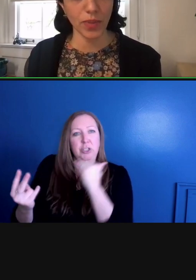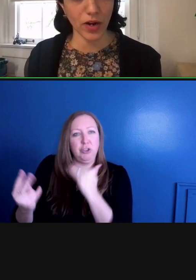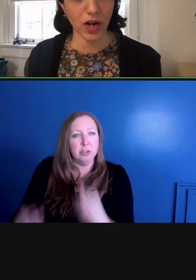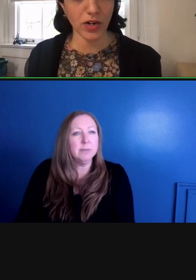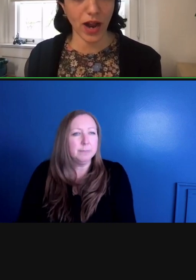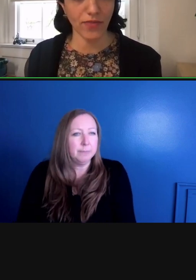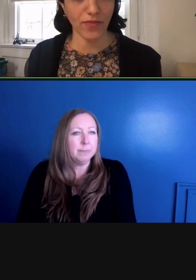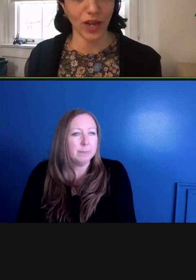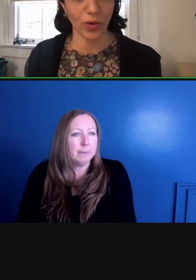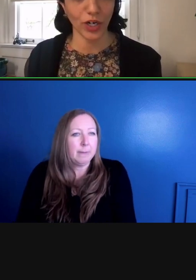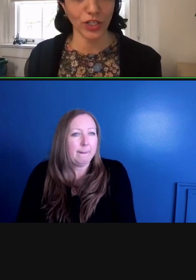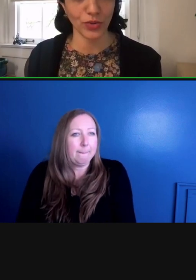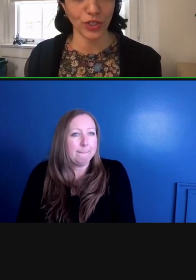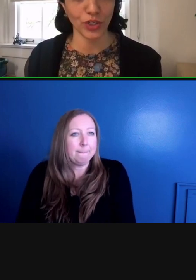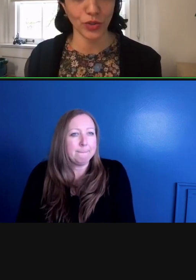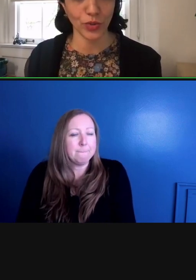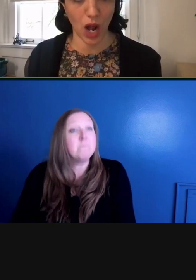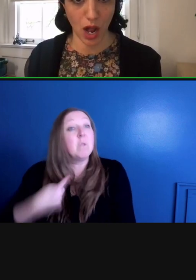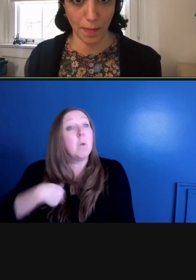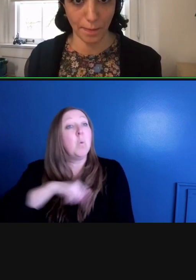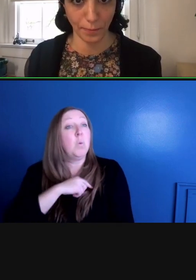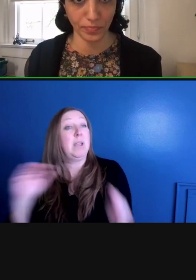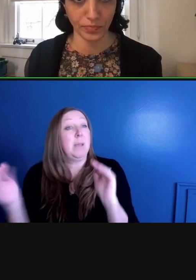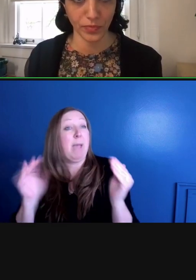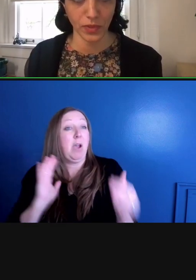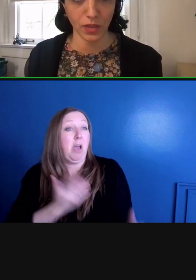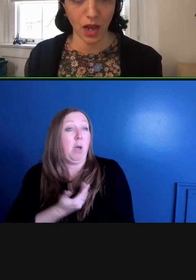And we compared our graph neural network to 2